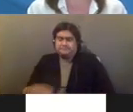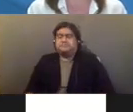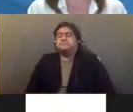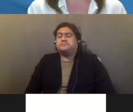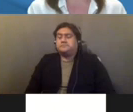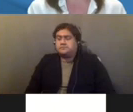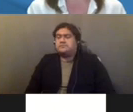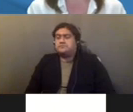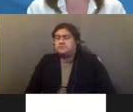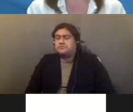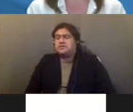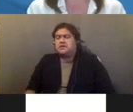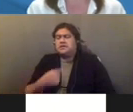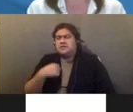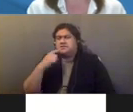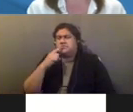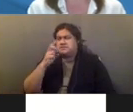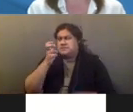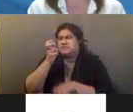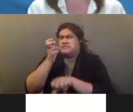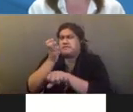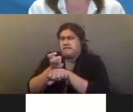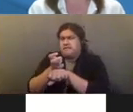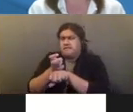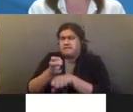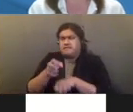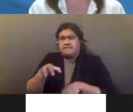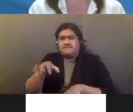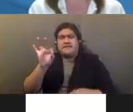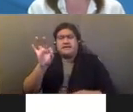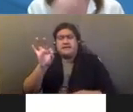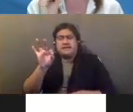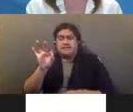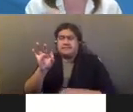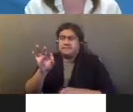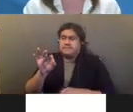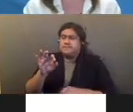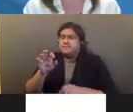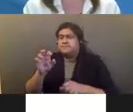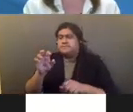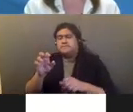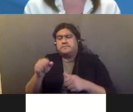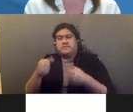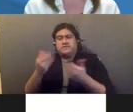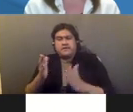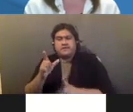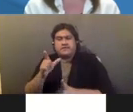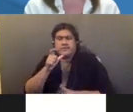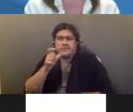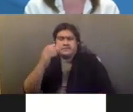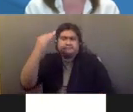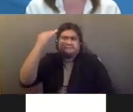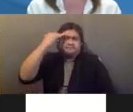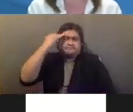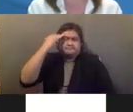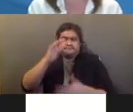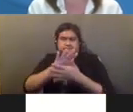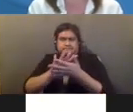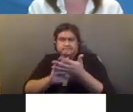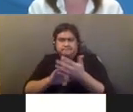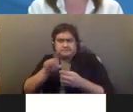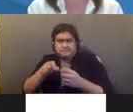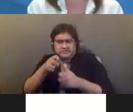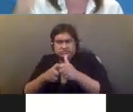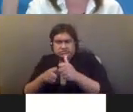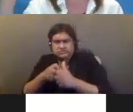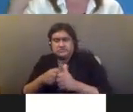I think it's really difficult to find knowledgeable providers, and our gender health program psychologist, as well as our care